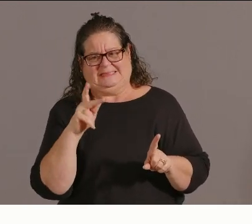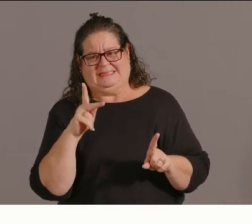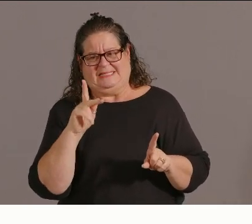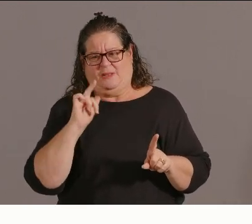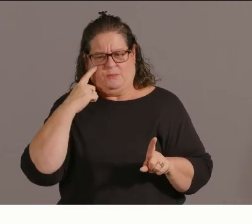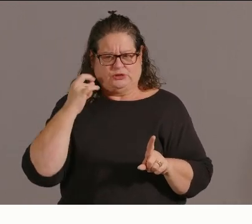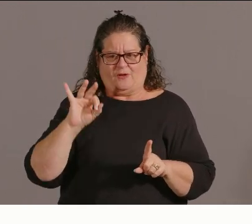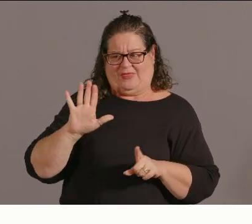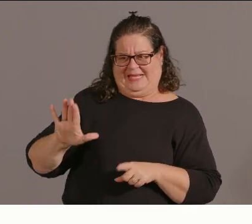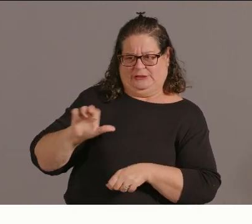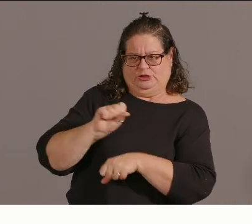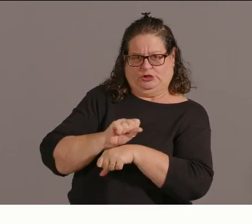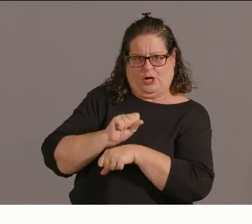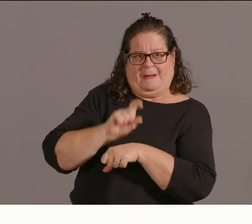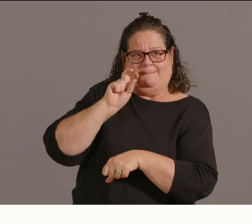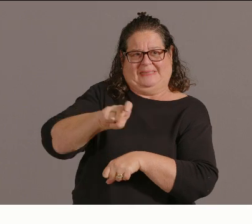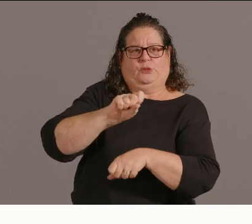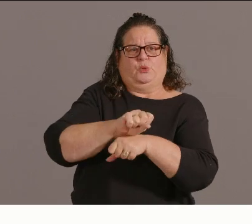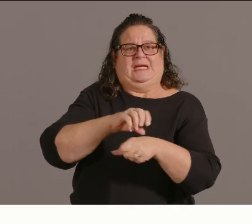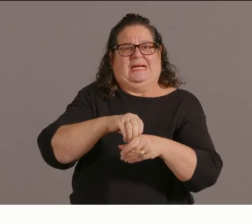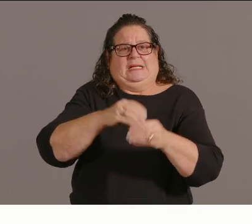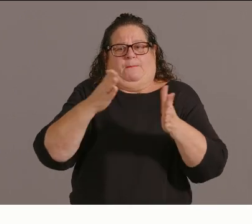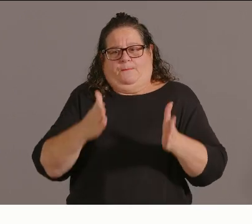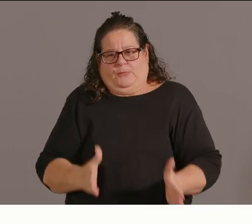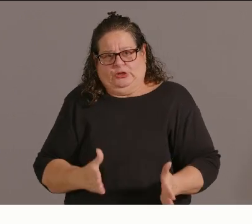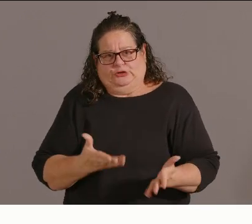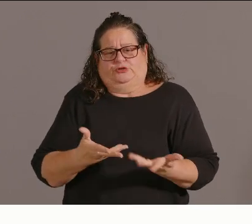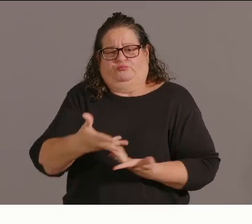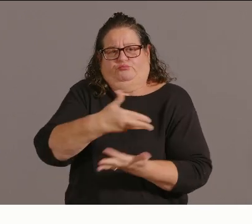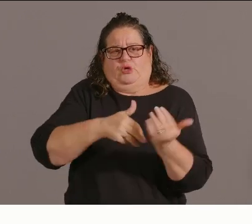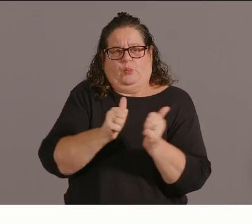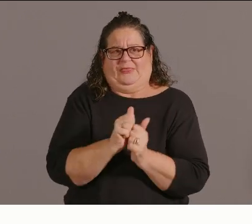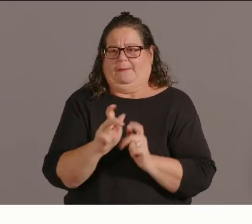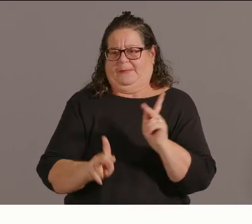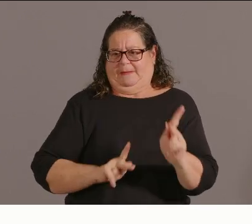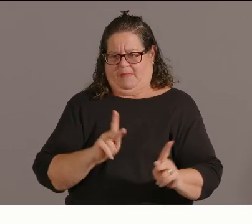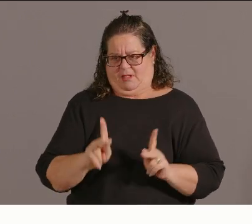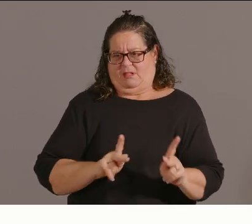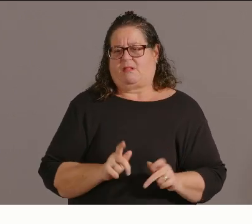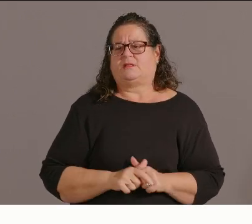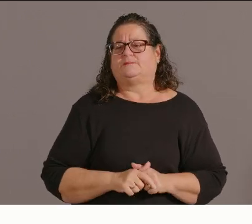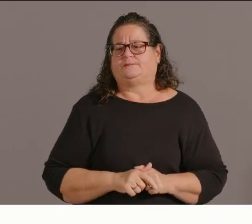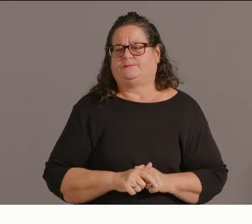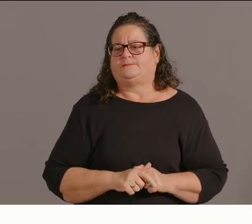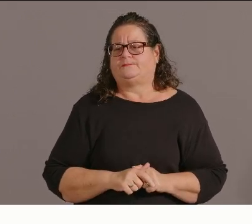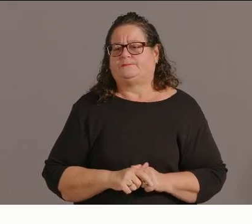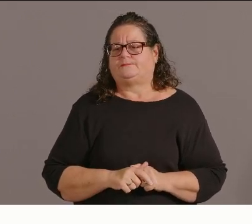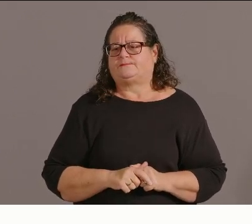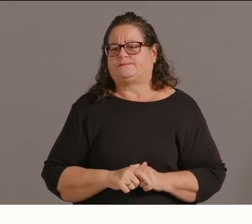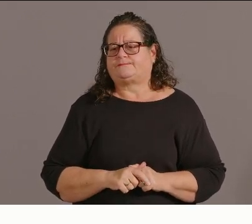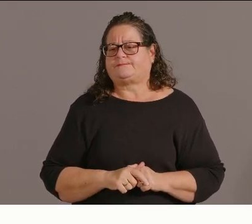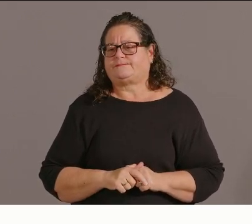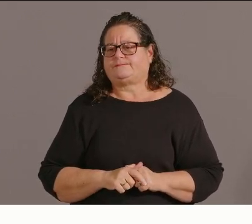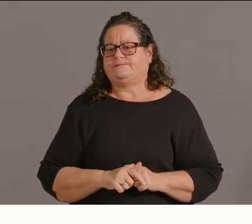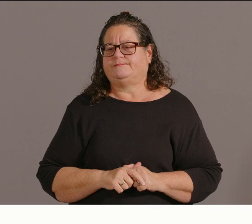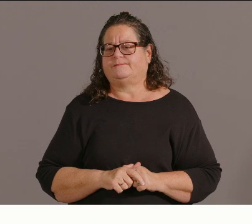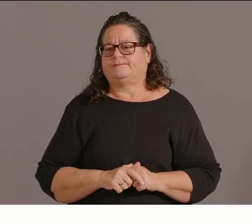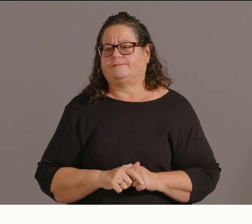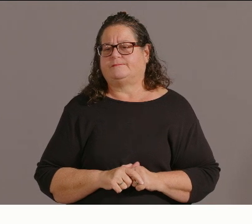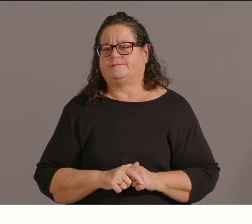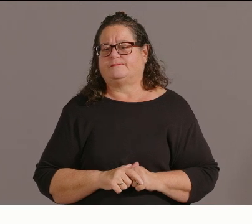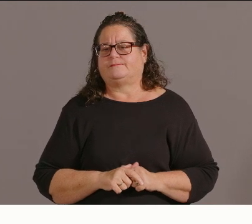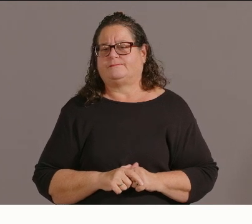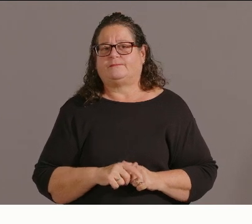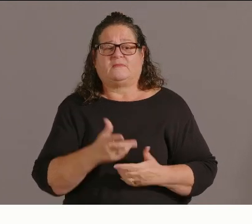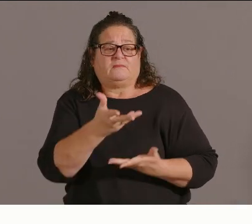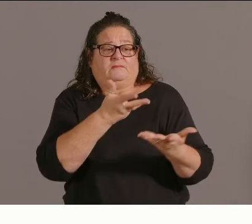they involve being within close proximity of another individual. So that could be public, that could be co-workers. And